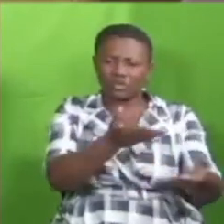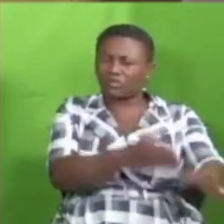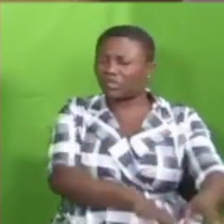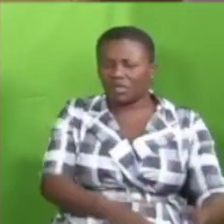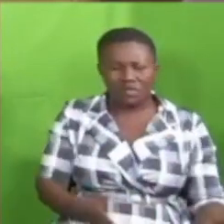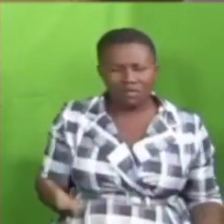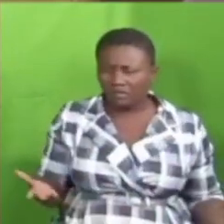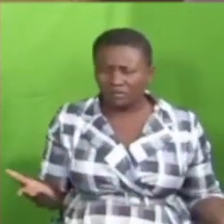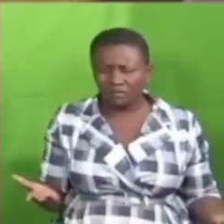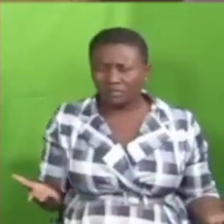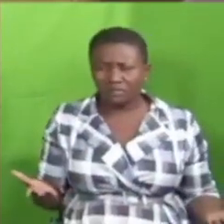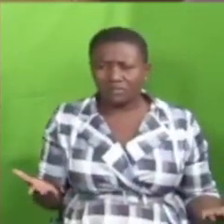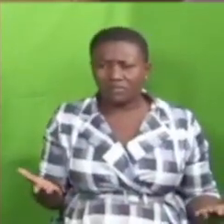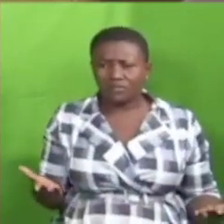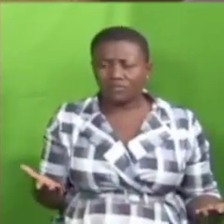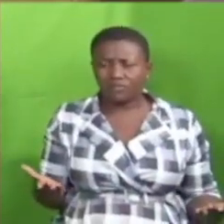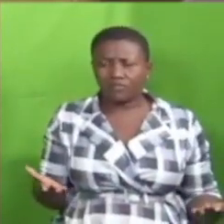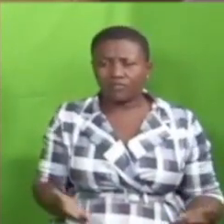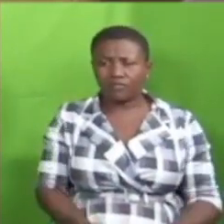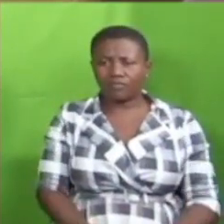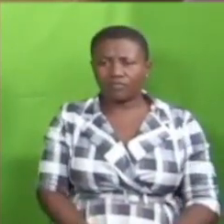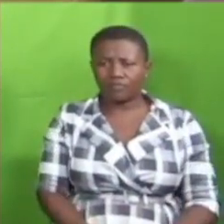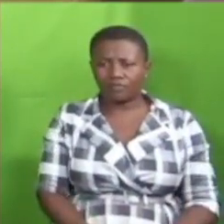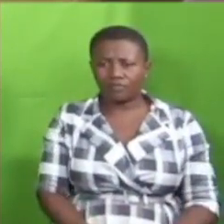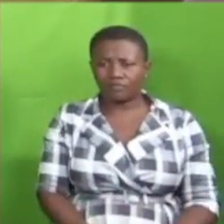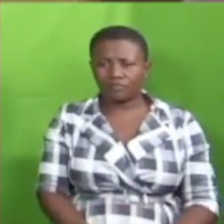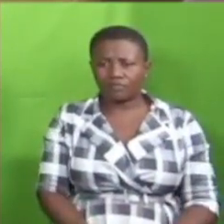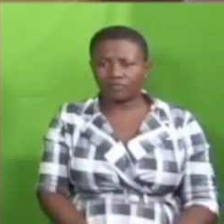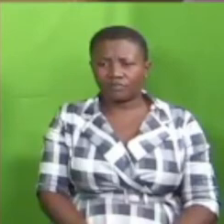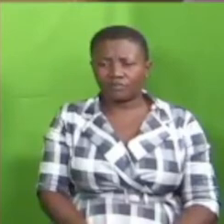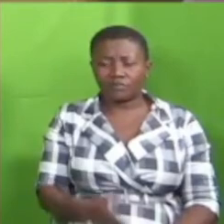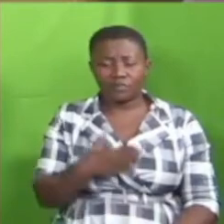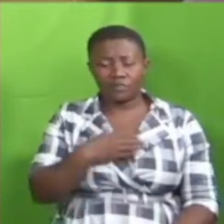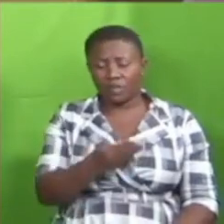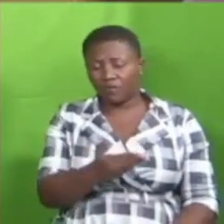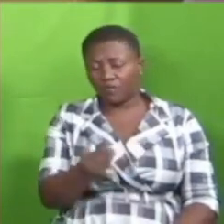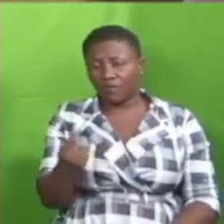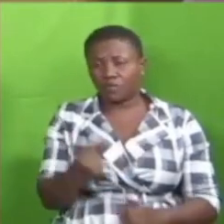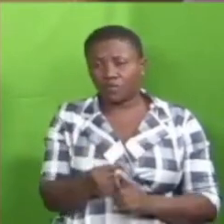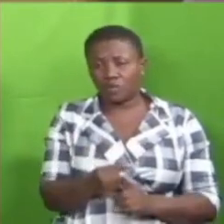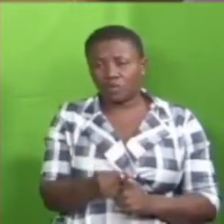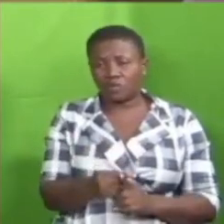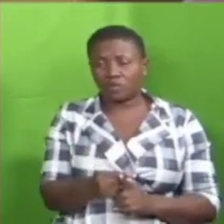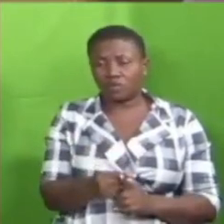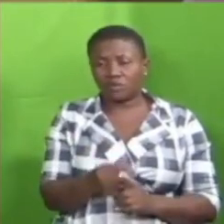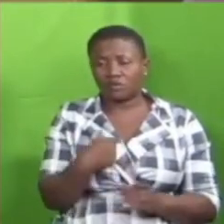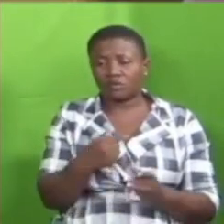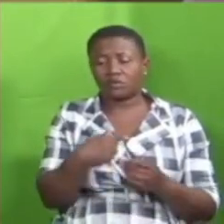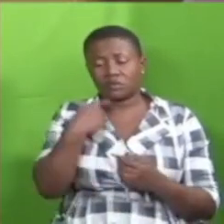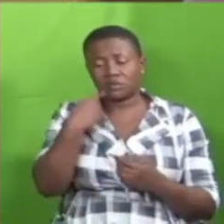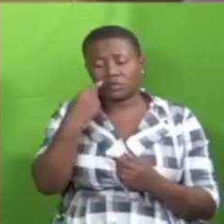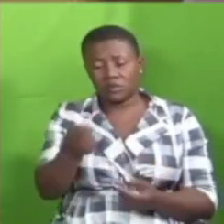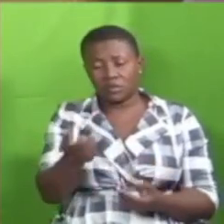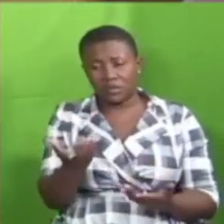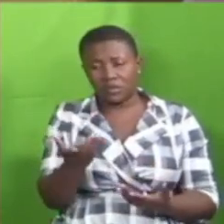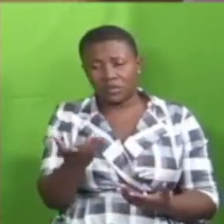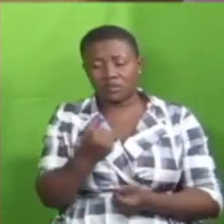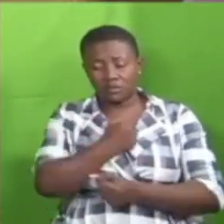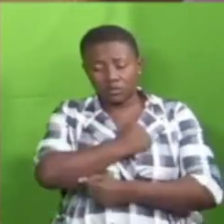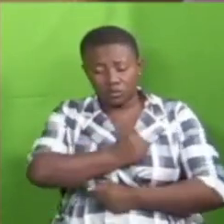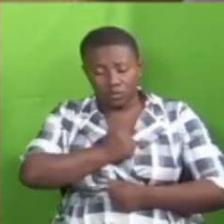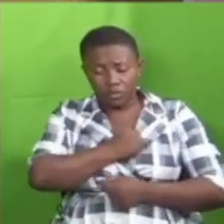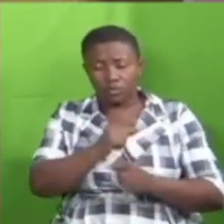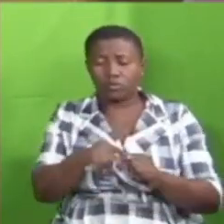glory. Then we have not helped ourselves. Mr. Speaker, with this few words, I wish the family well, and